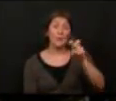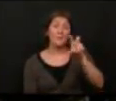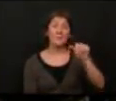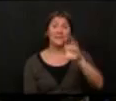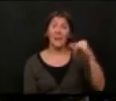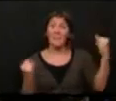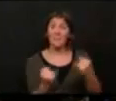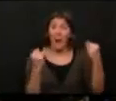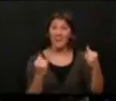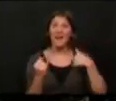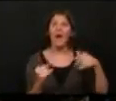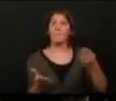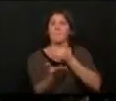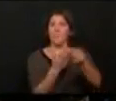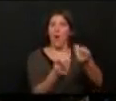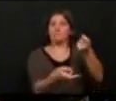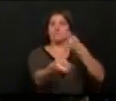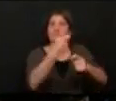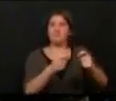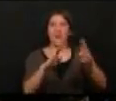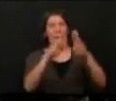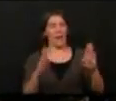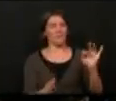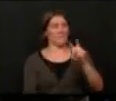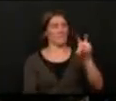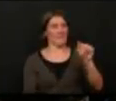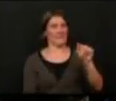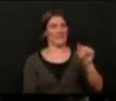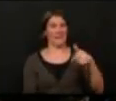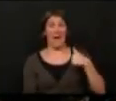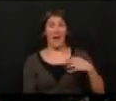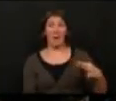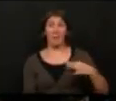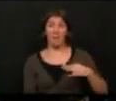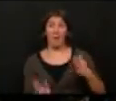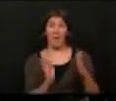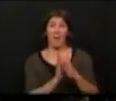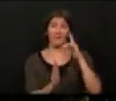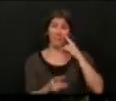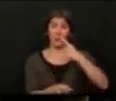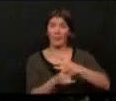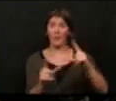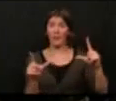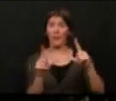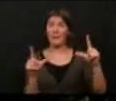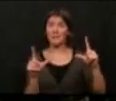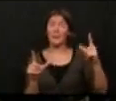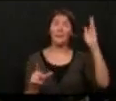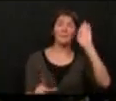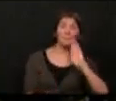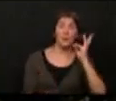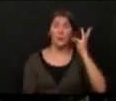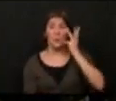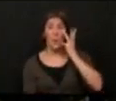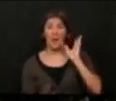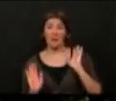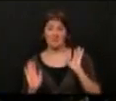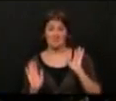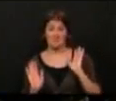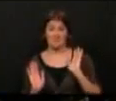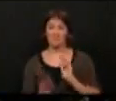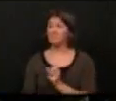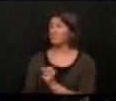We're changing the name to House of Pizza, and I'm just applying for a liquor license. So for beer and wine, of course.